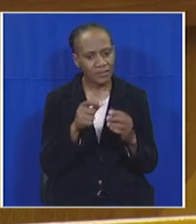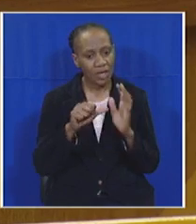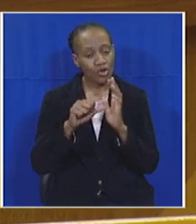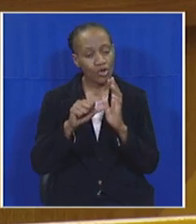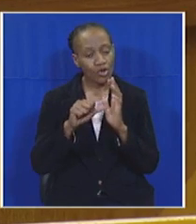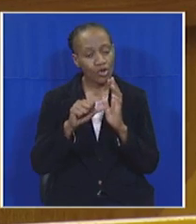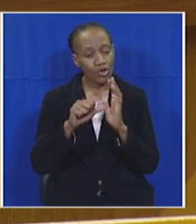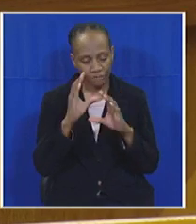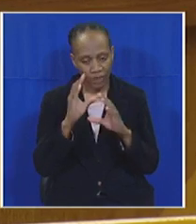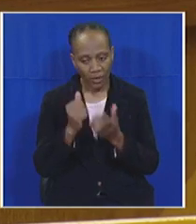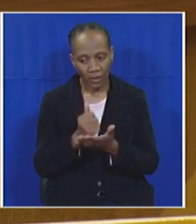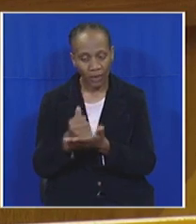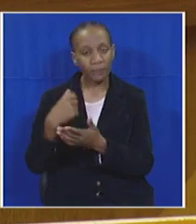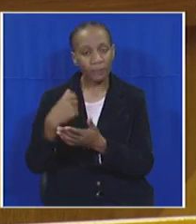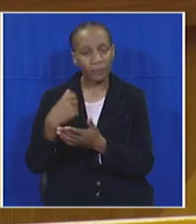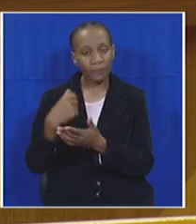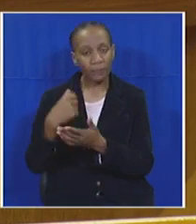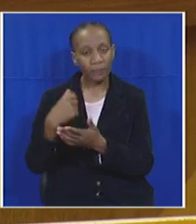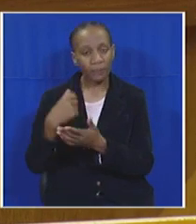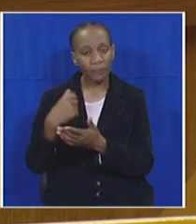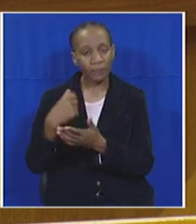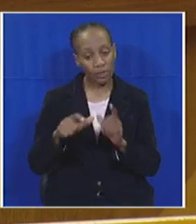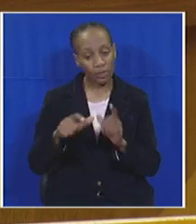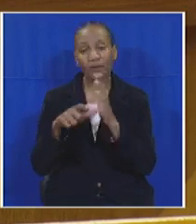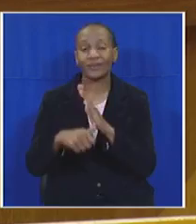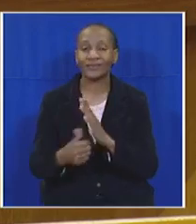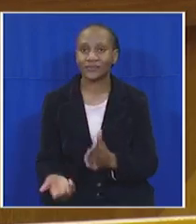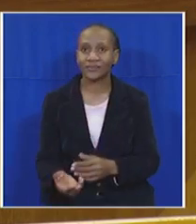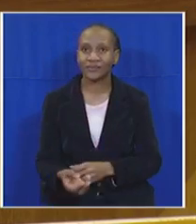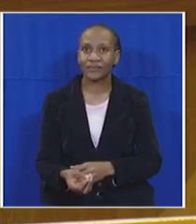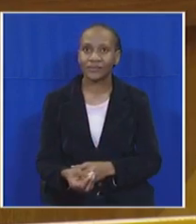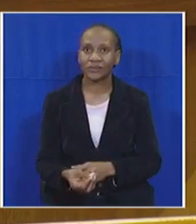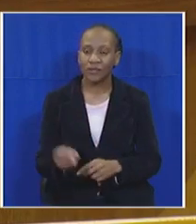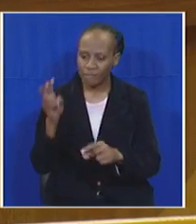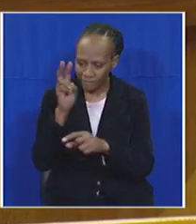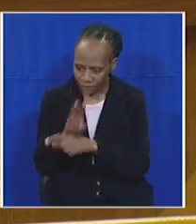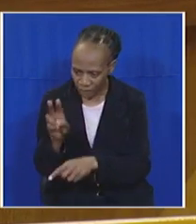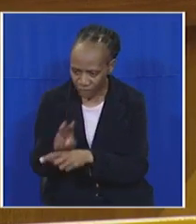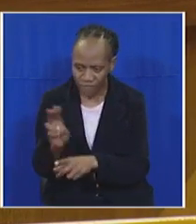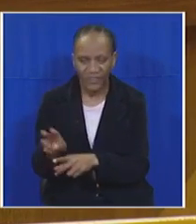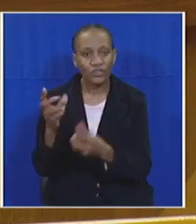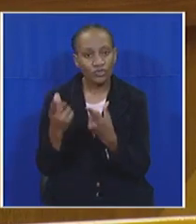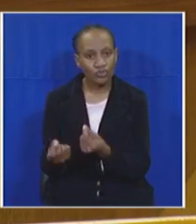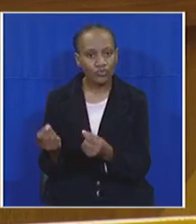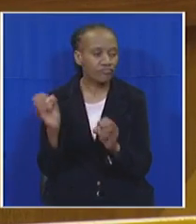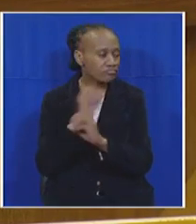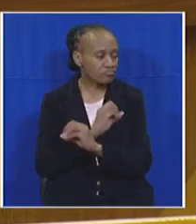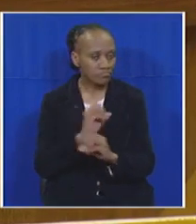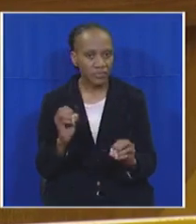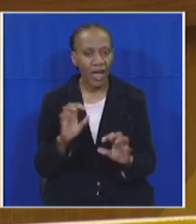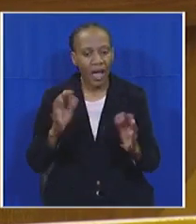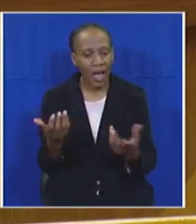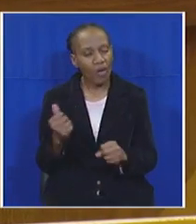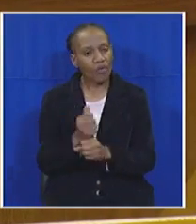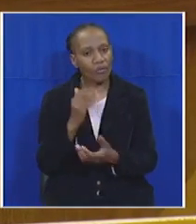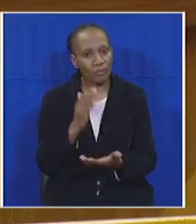to local municipalities are not monitored, and there is no oversight to ensure that